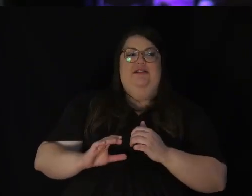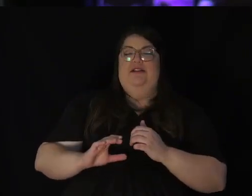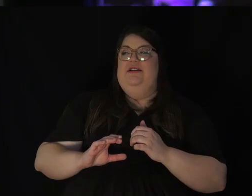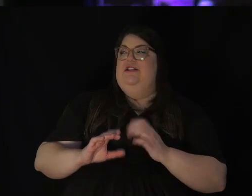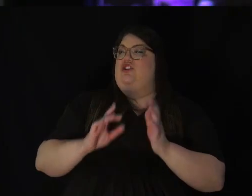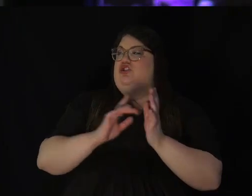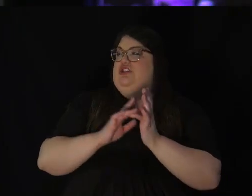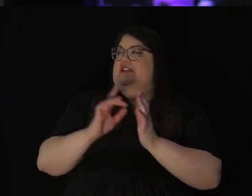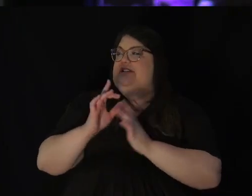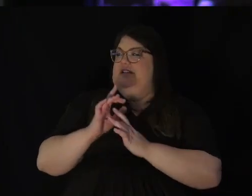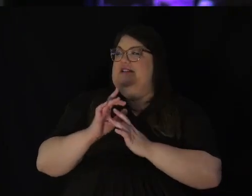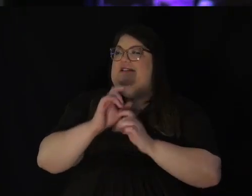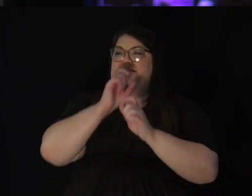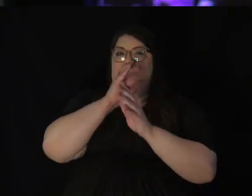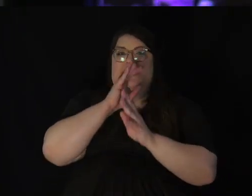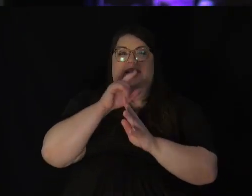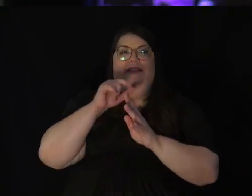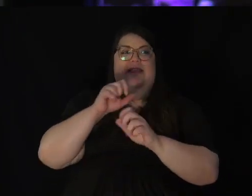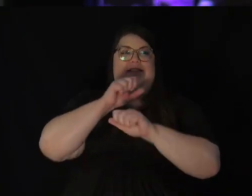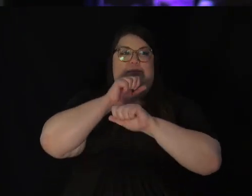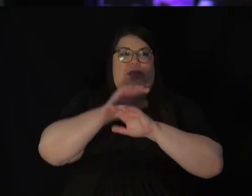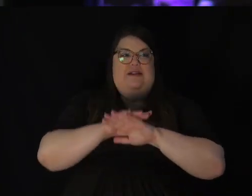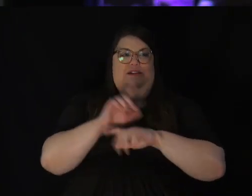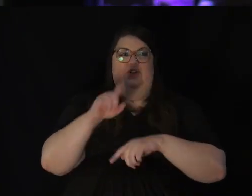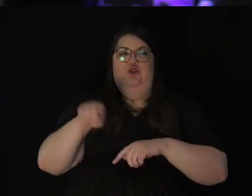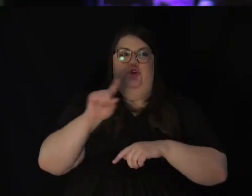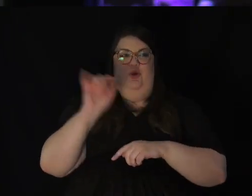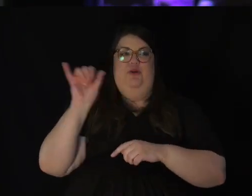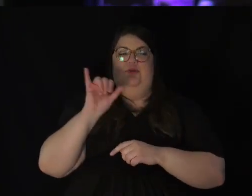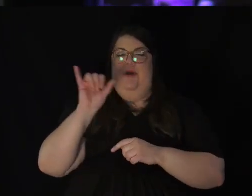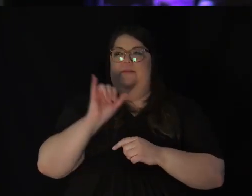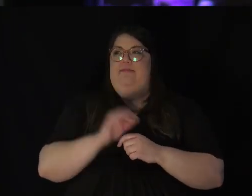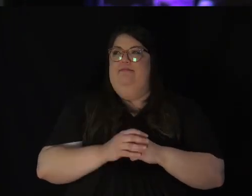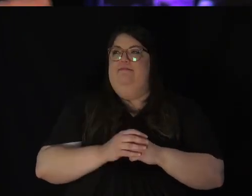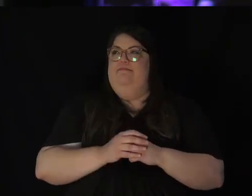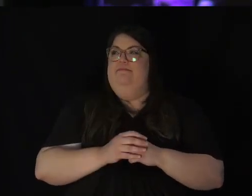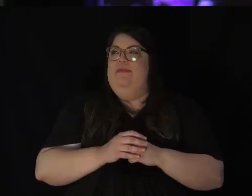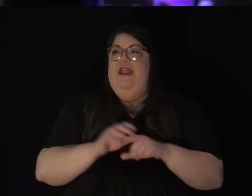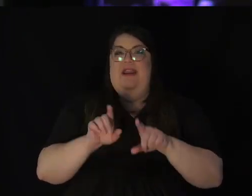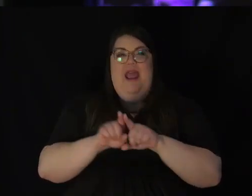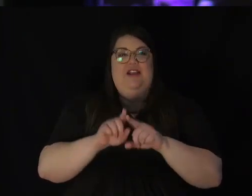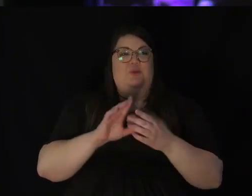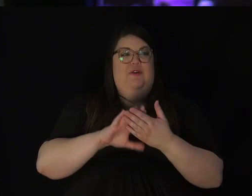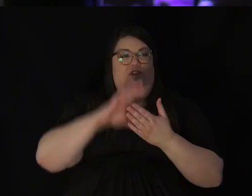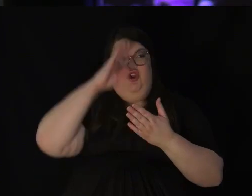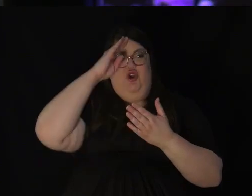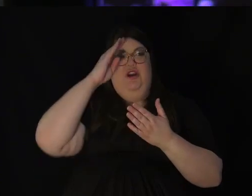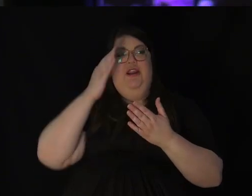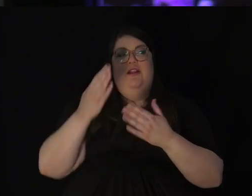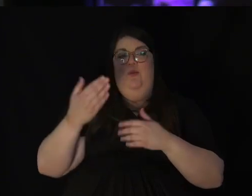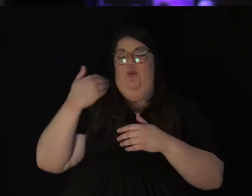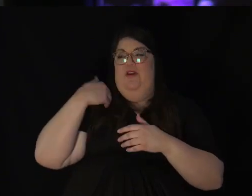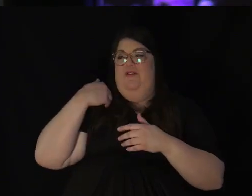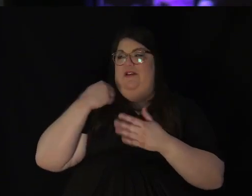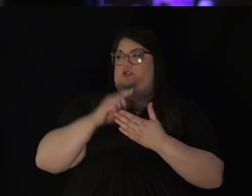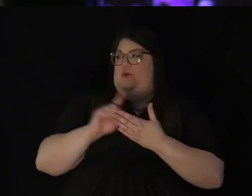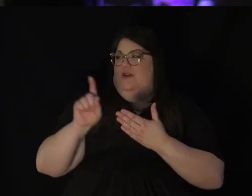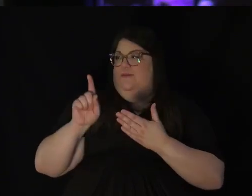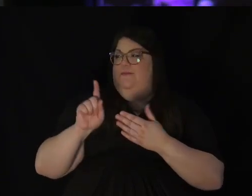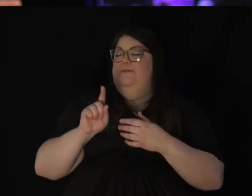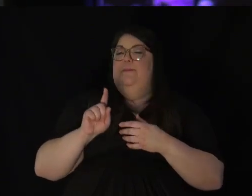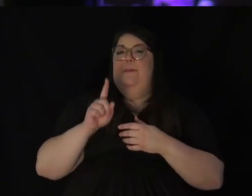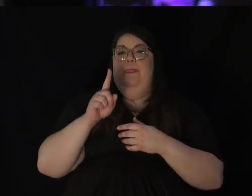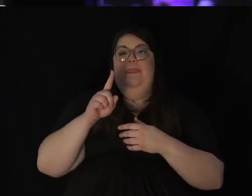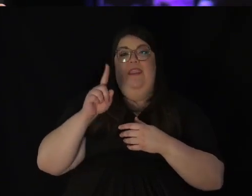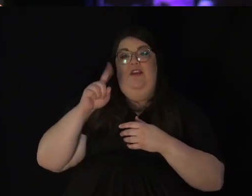speaks this blessing over you as well. And as we've learned in the previous weeks, those